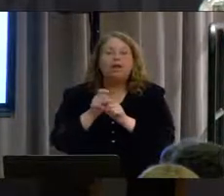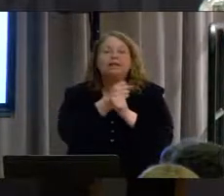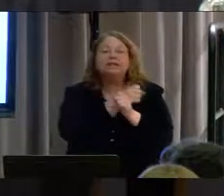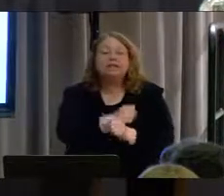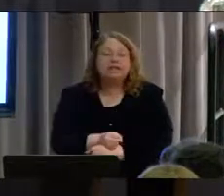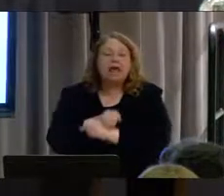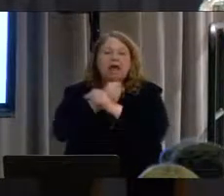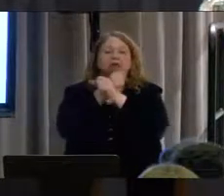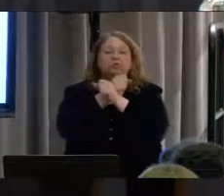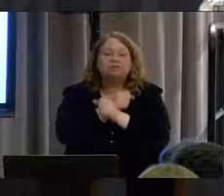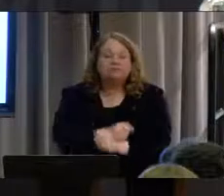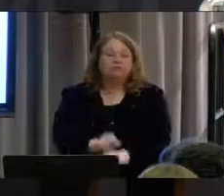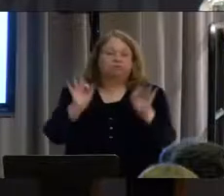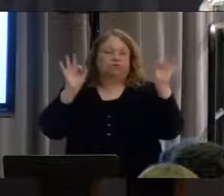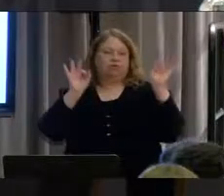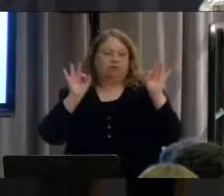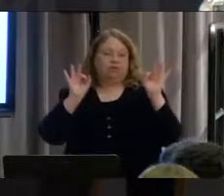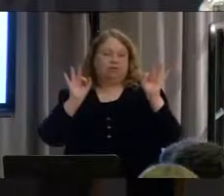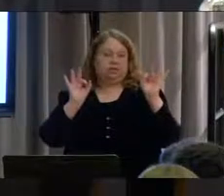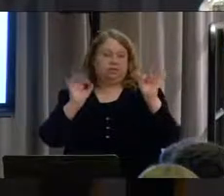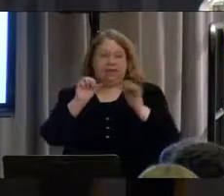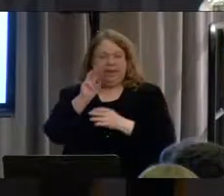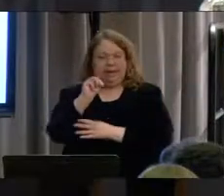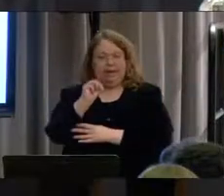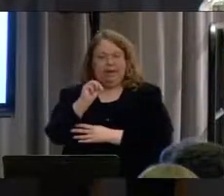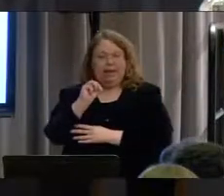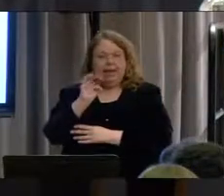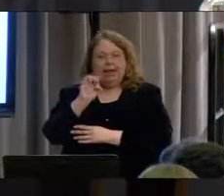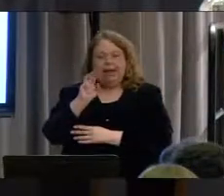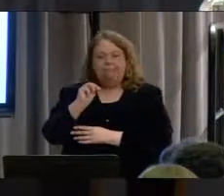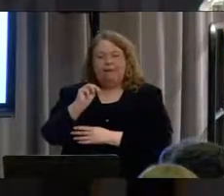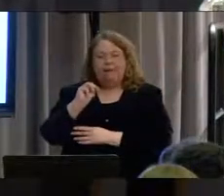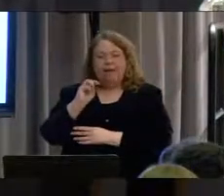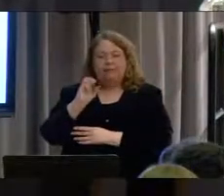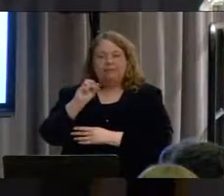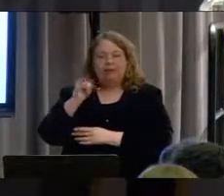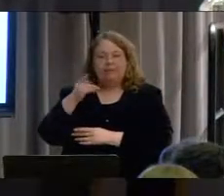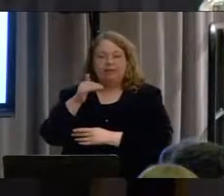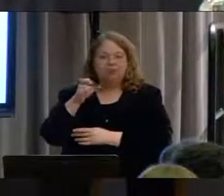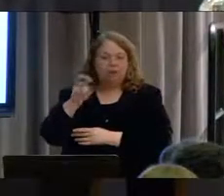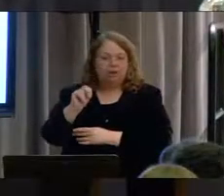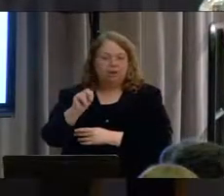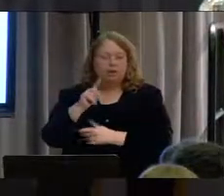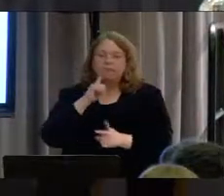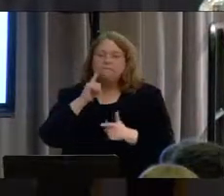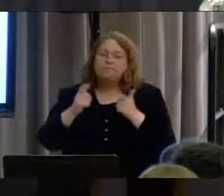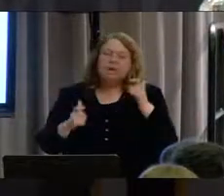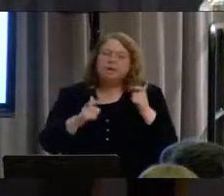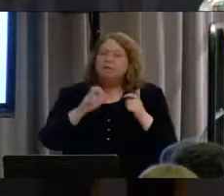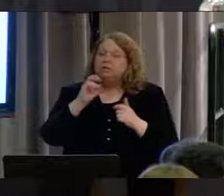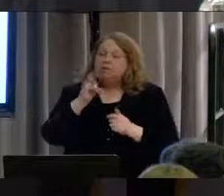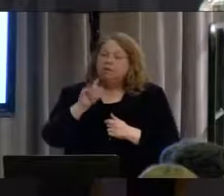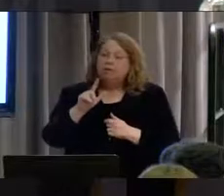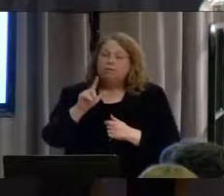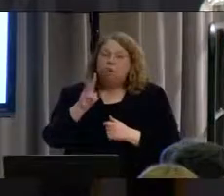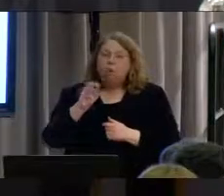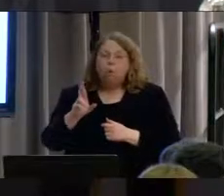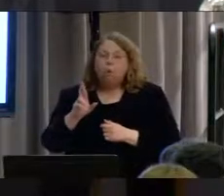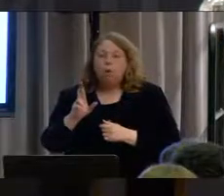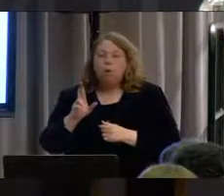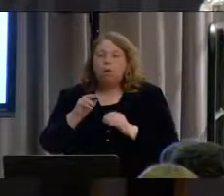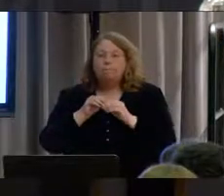It's the ending of the largest and most powerful system of slavery in the modern world. Civil War reads white,